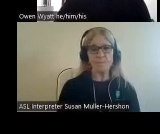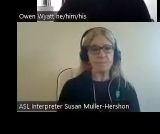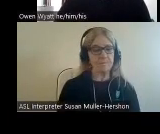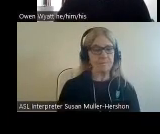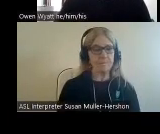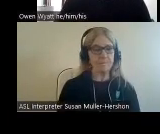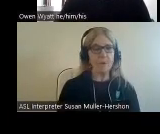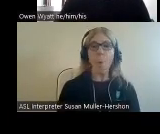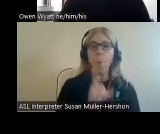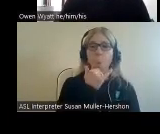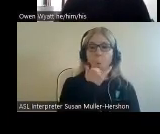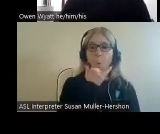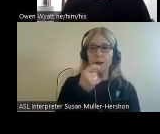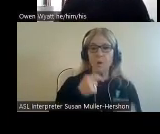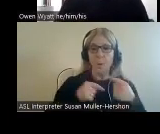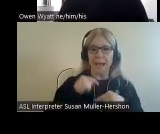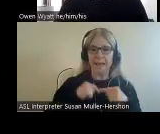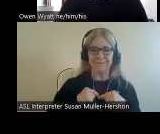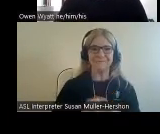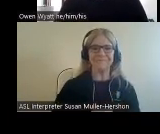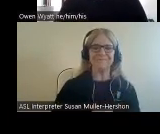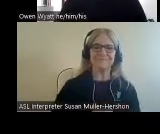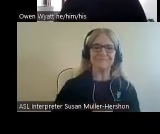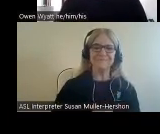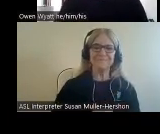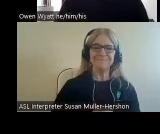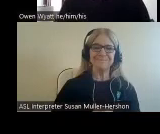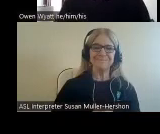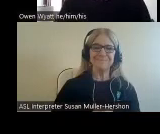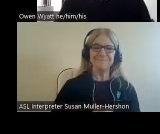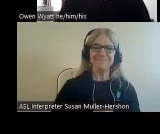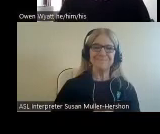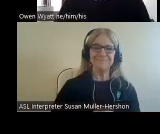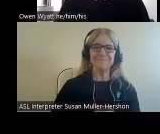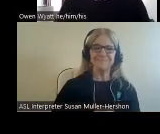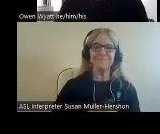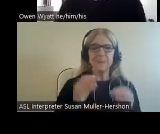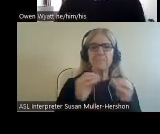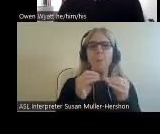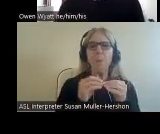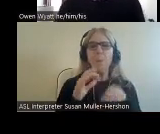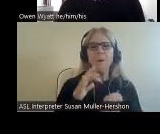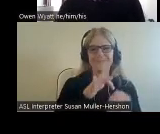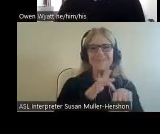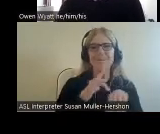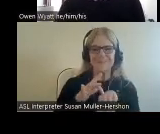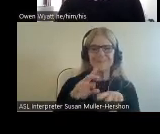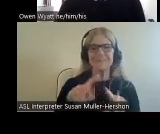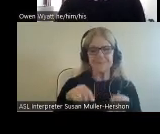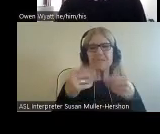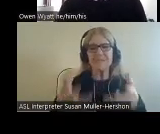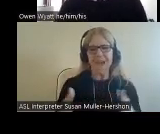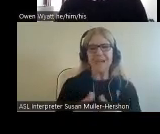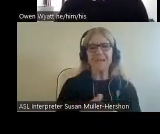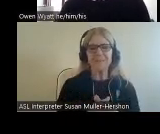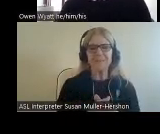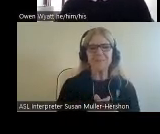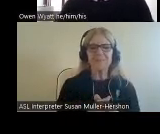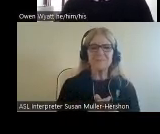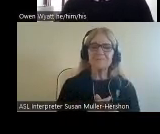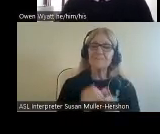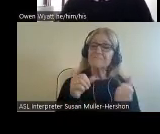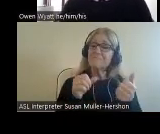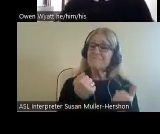Oh, I'm sorry, I'm going to go back. Some just additional resources that we provide. We can also provide